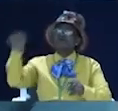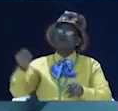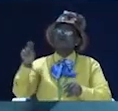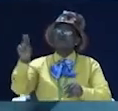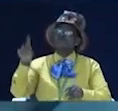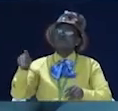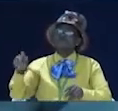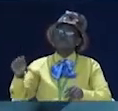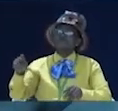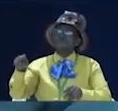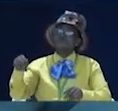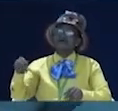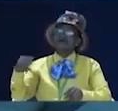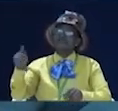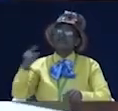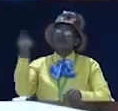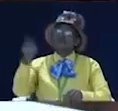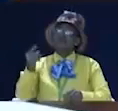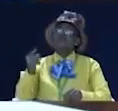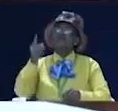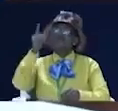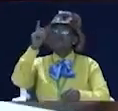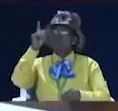the Holy One of Israel.